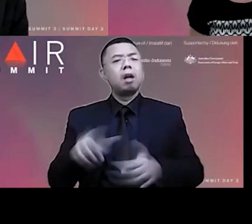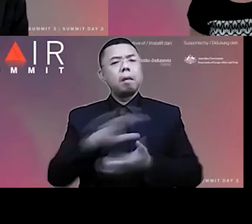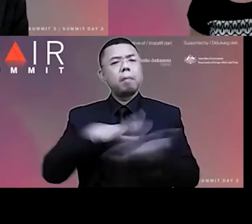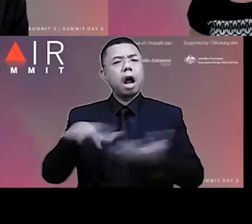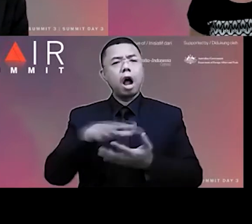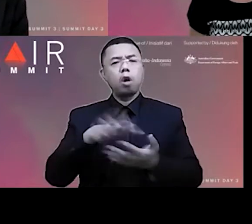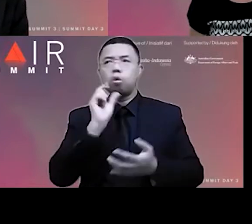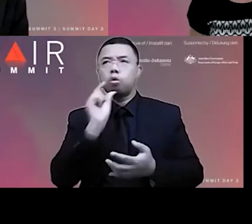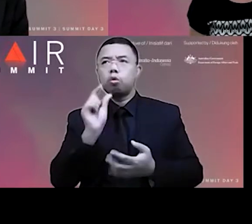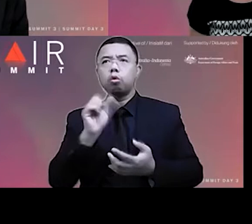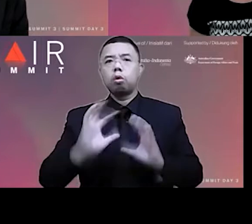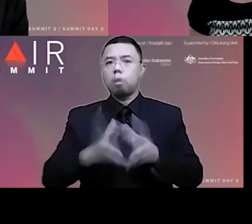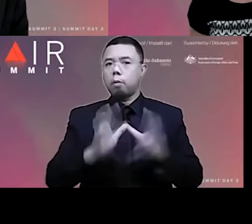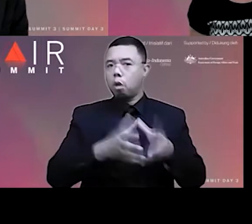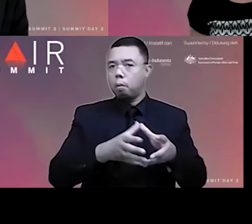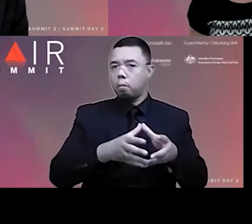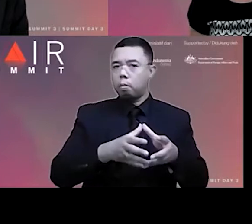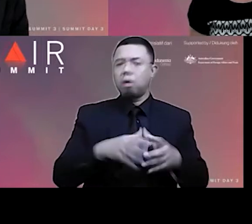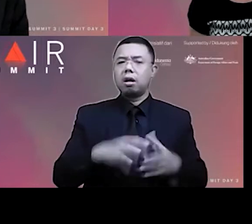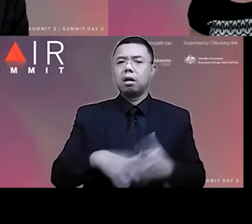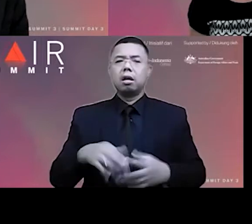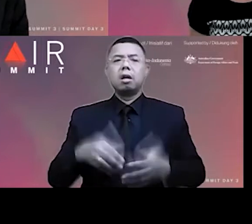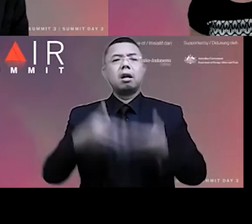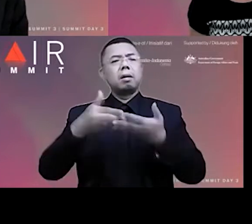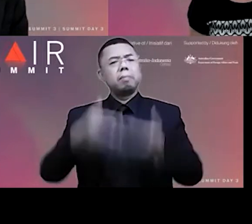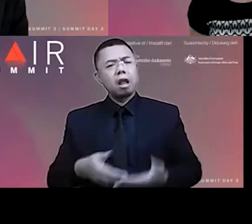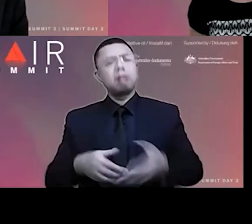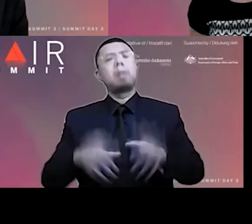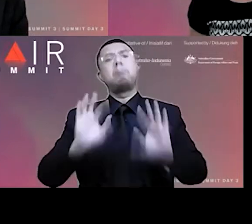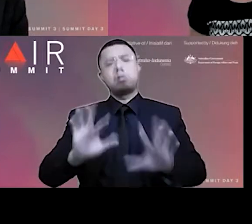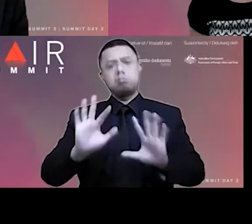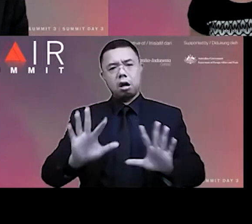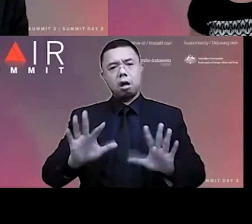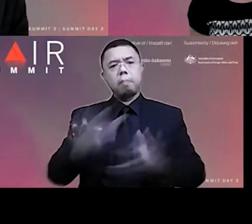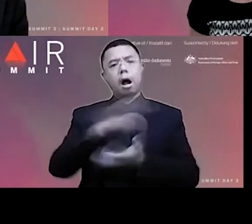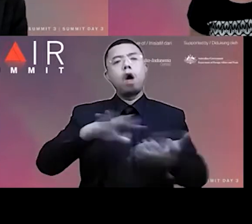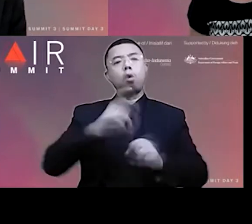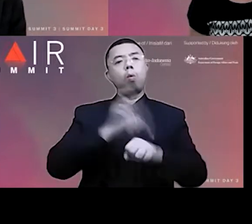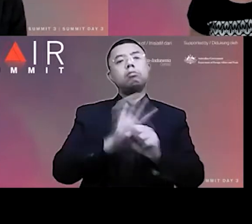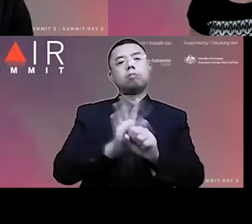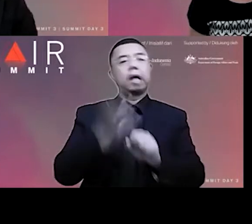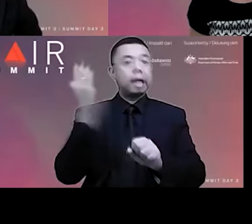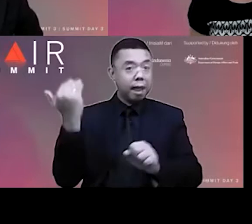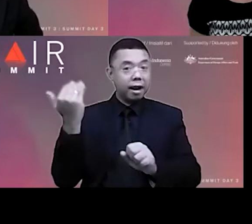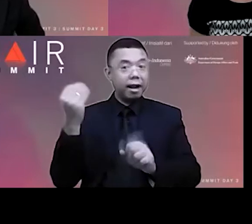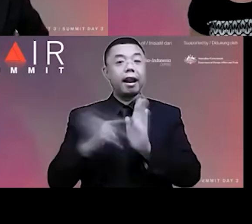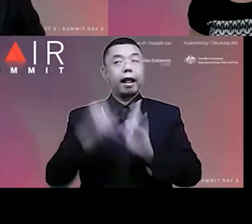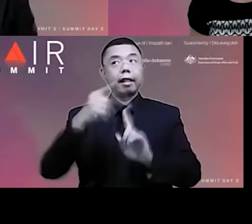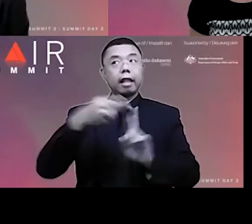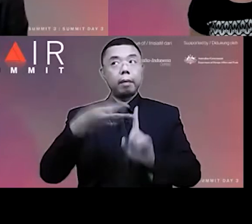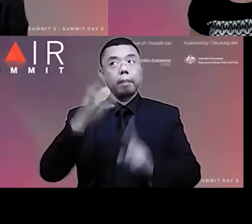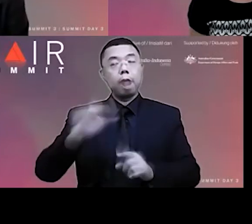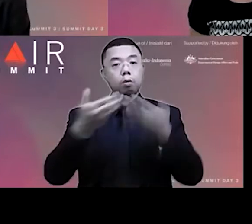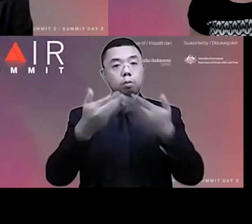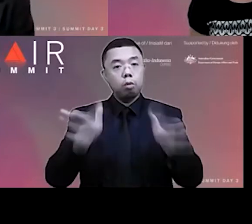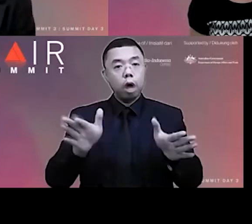very high as well. And West Nusa Tenggara is recently opening up for the international tourists, Maybe